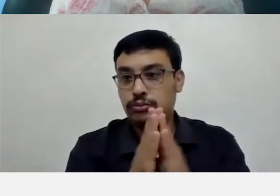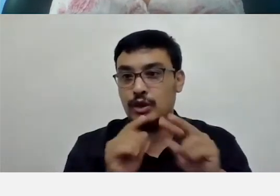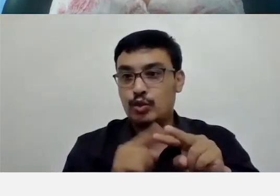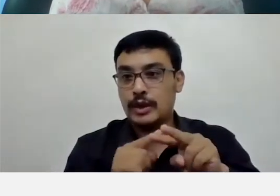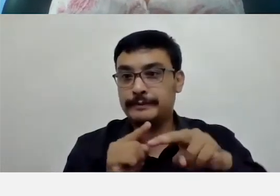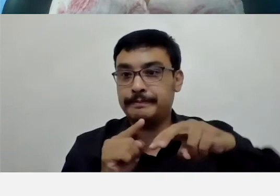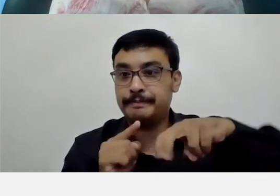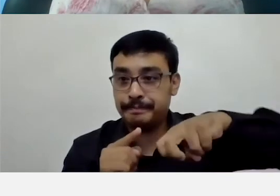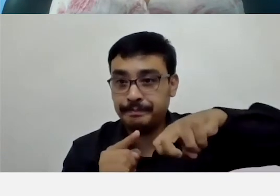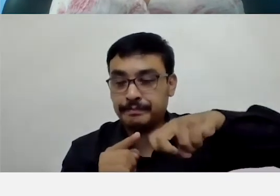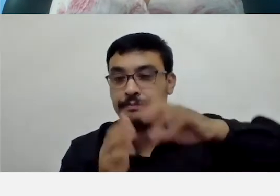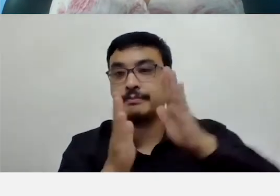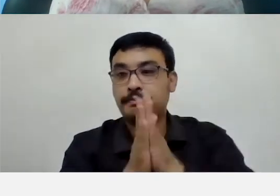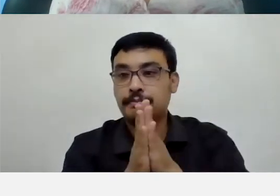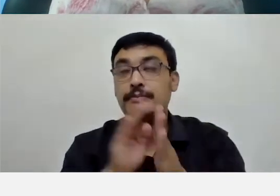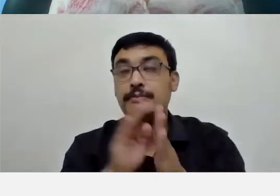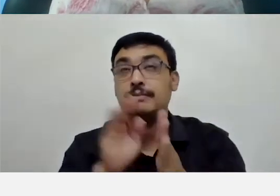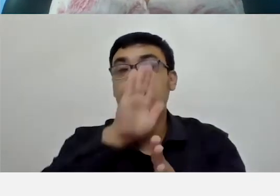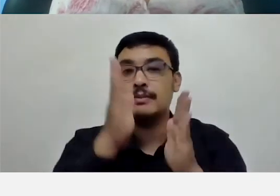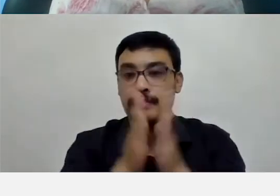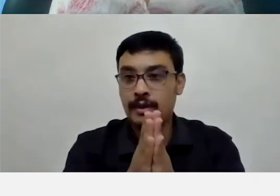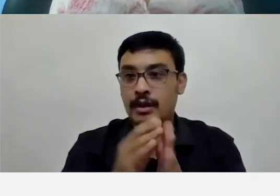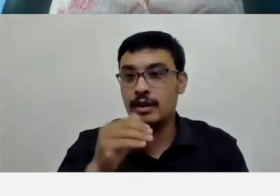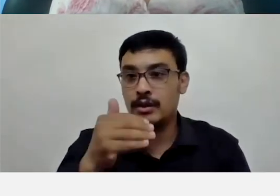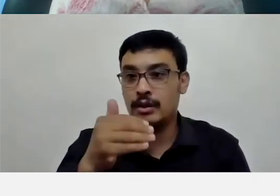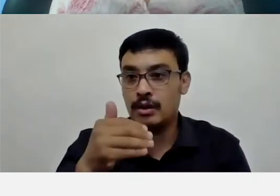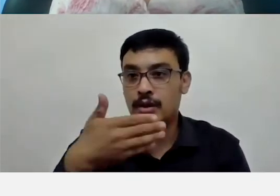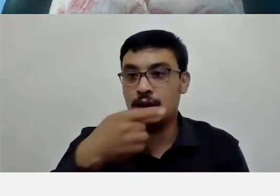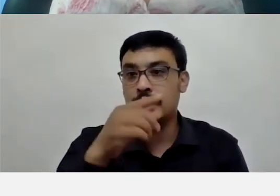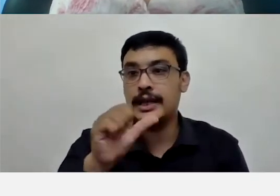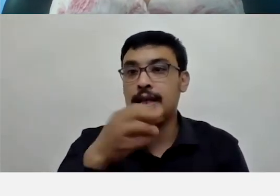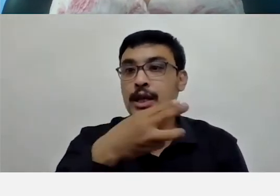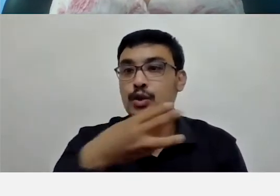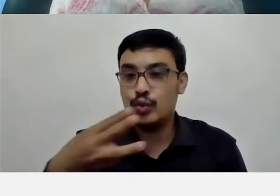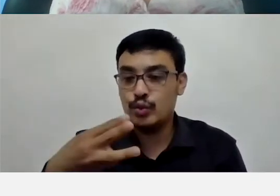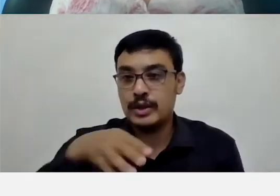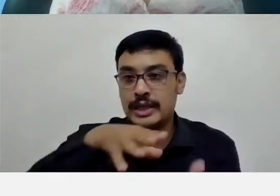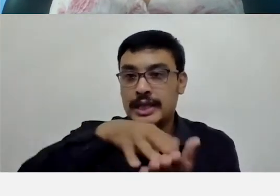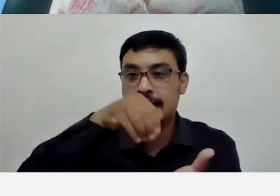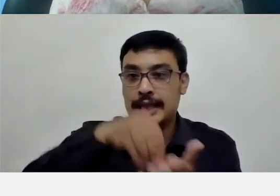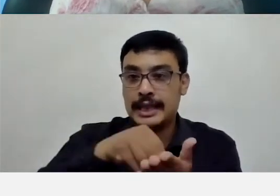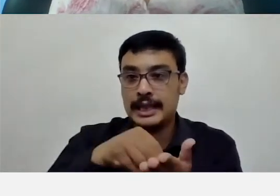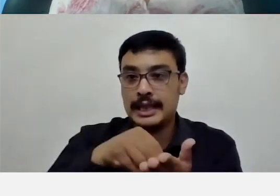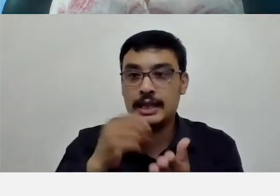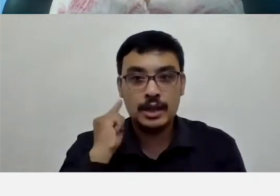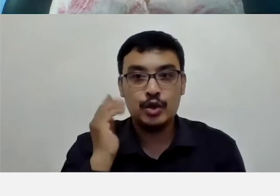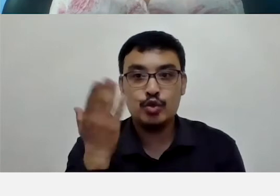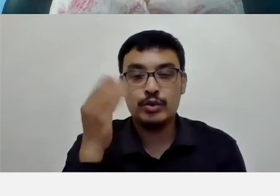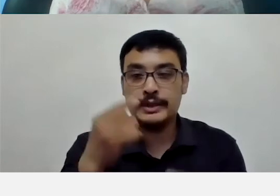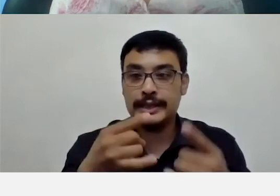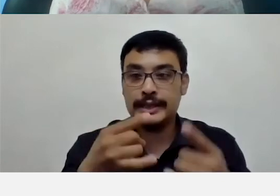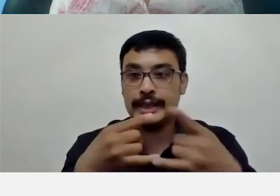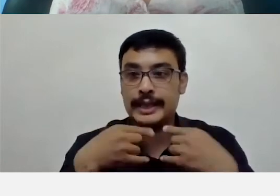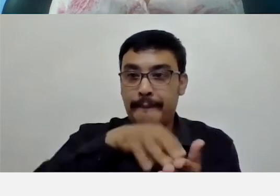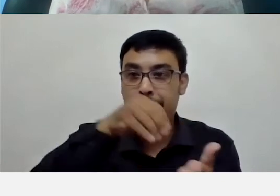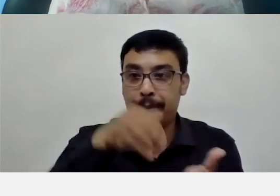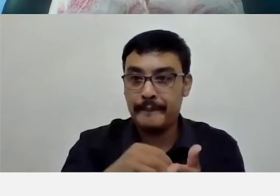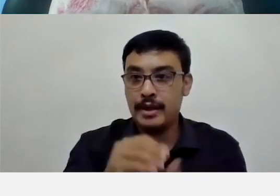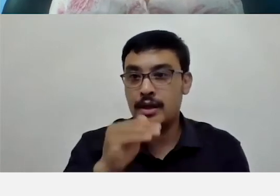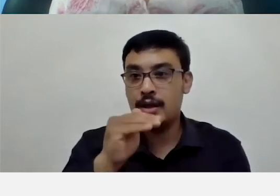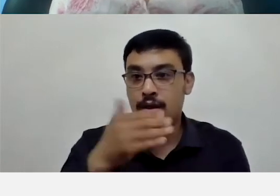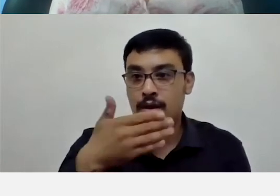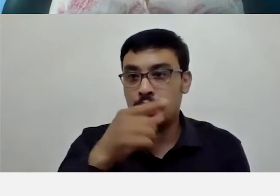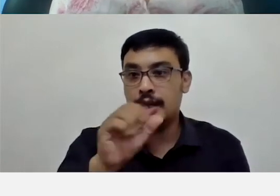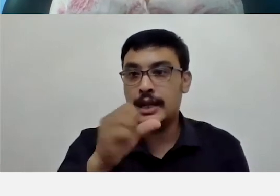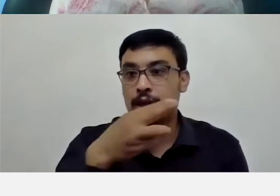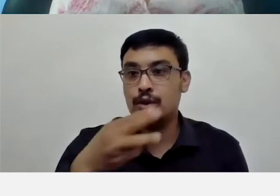worshipping the god called Taleju. So on the center of the Golden Gate, we can find the Taleju goddess.